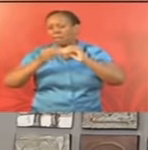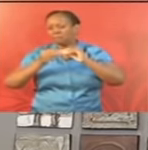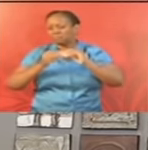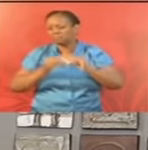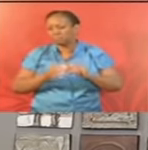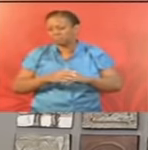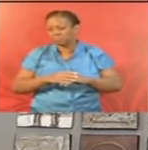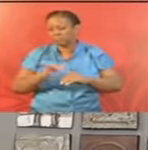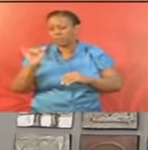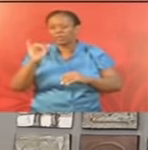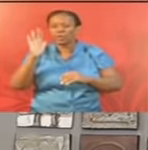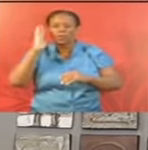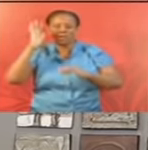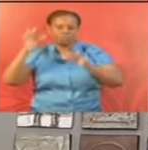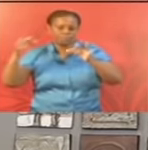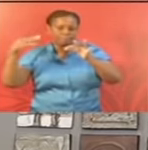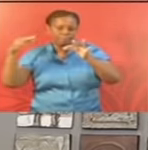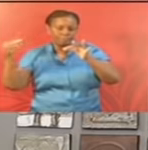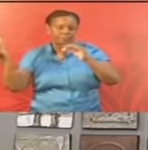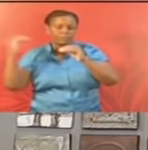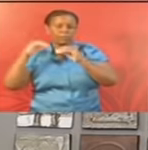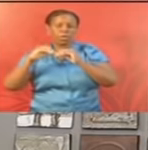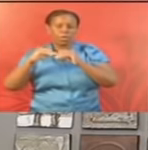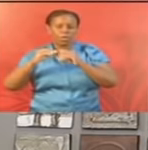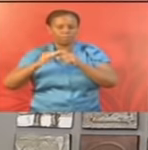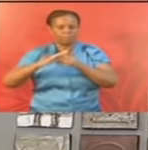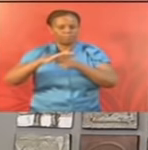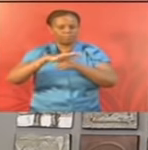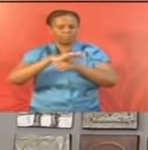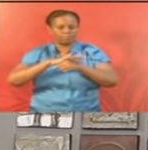epidemiologic presentation as it stands at present.